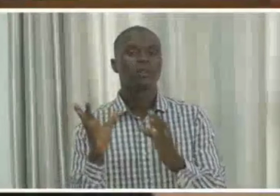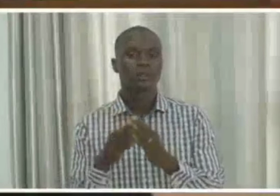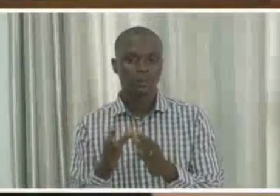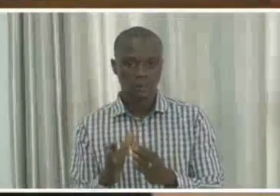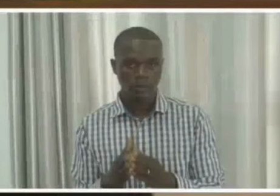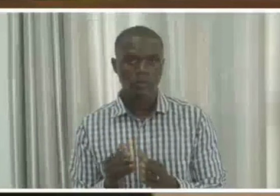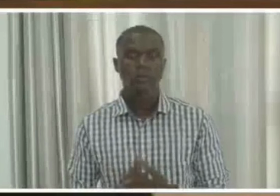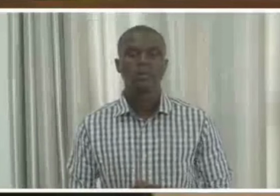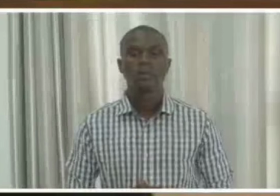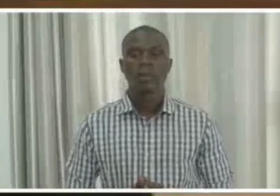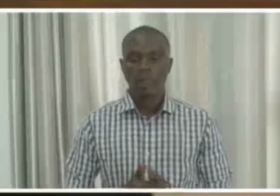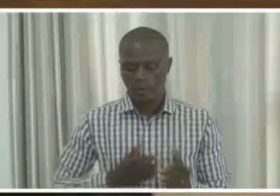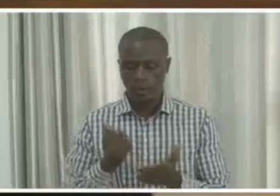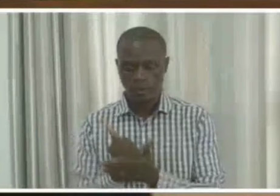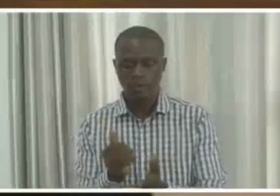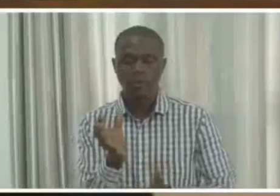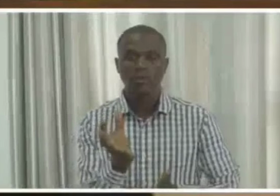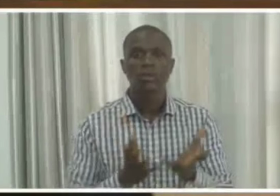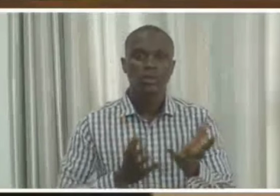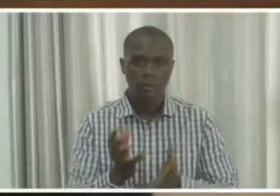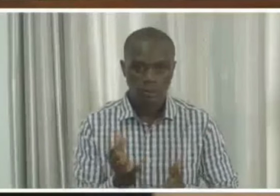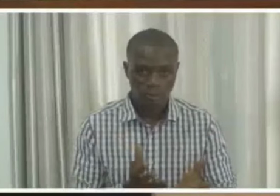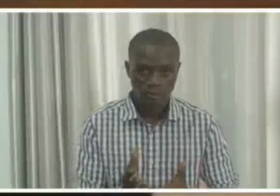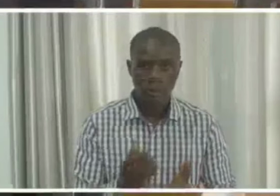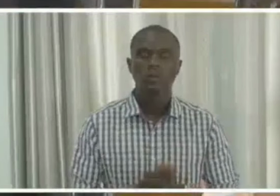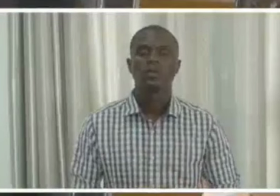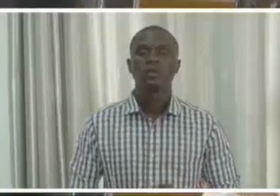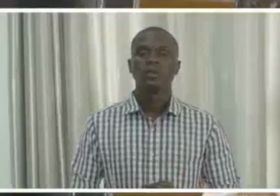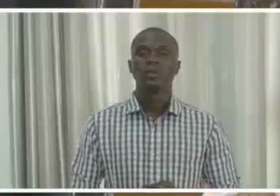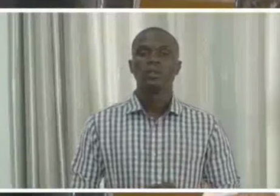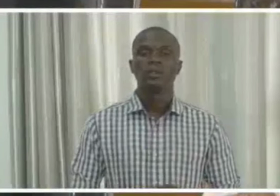the communication, and then he can report to the ministry.